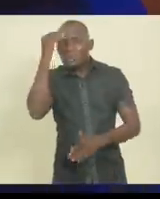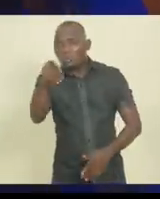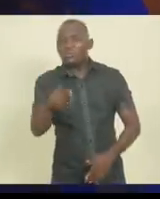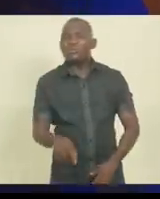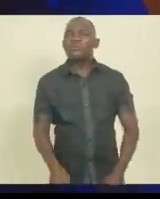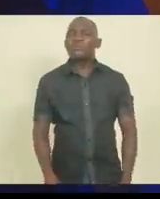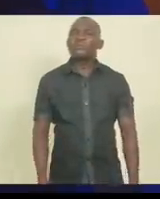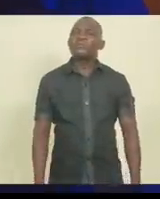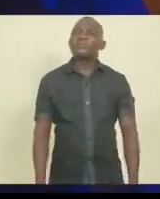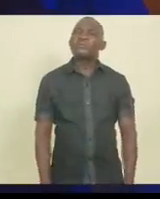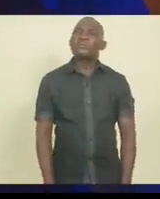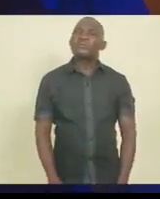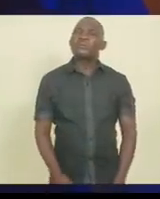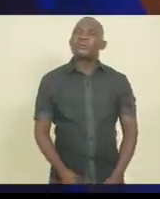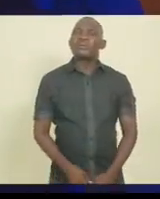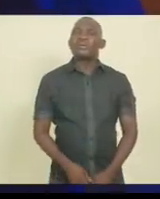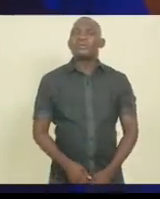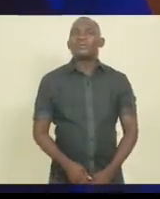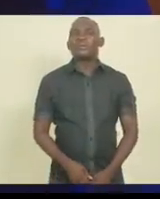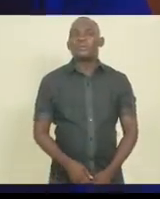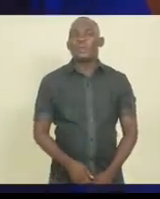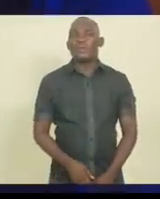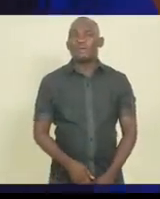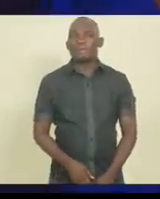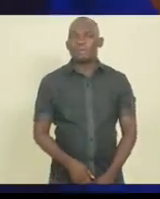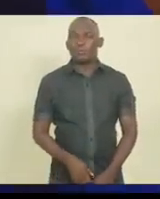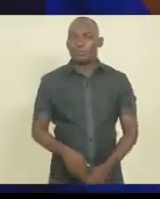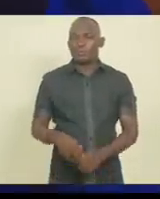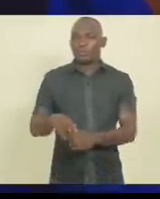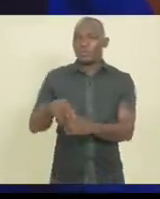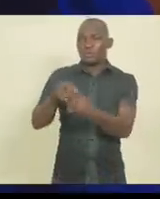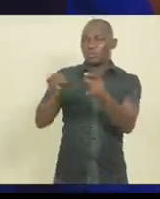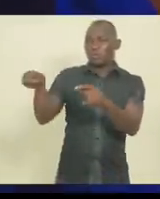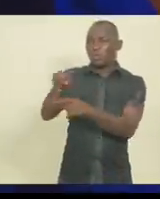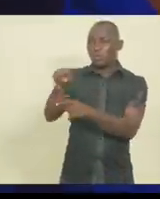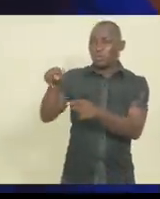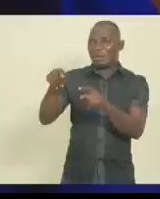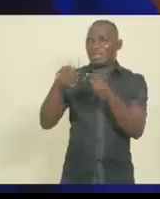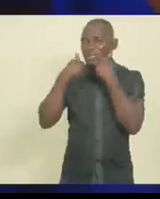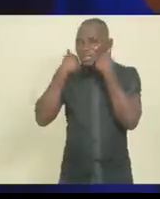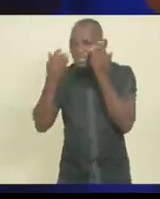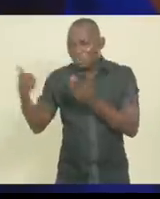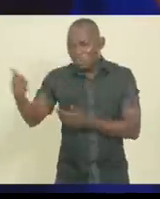yourself. You knowingly exploited this boy for money.